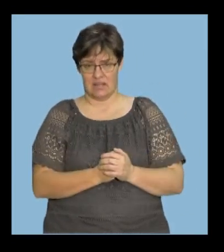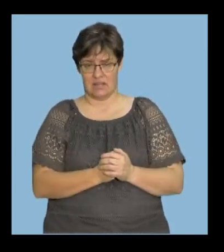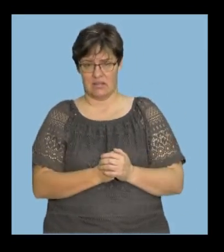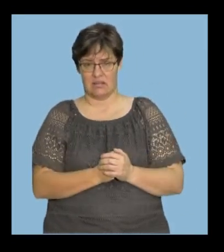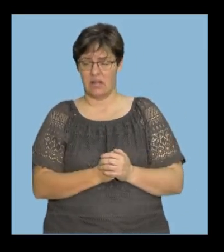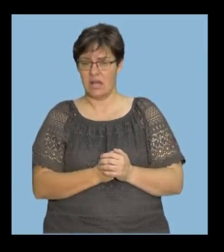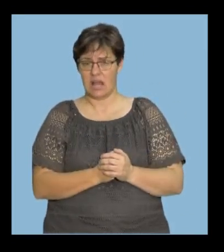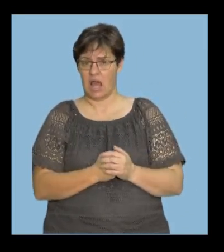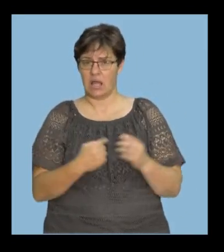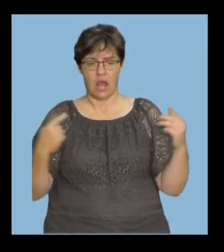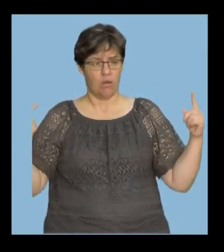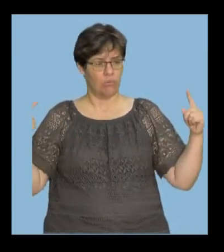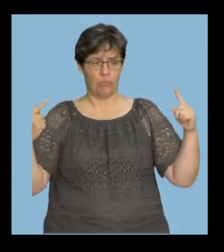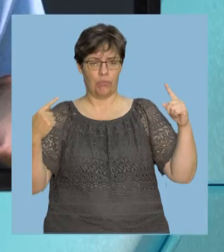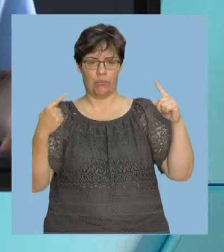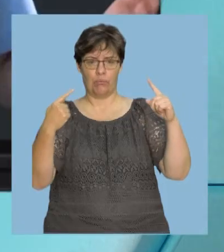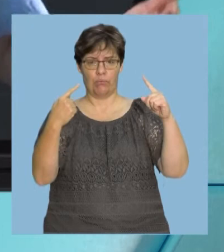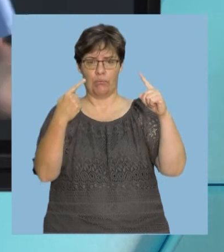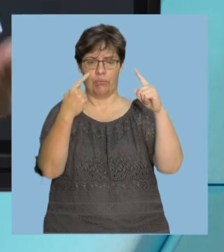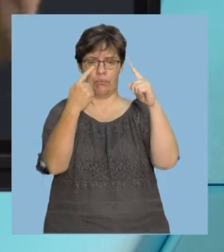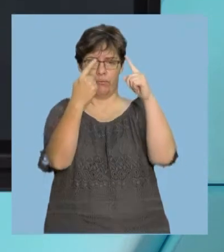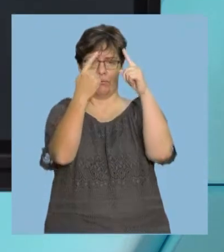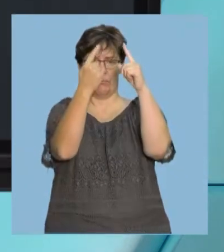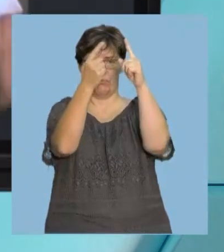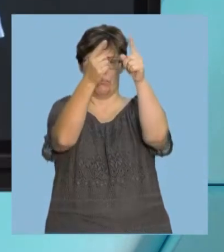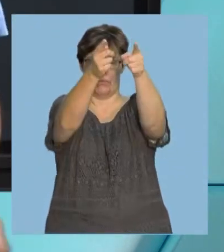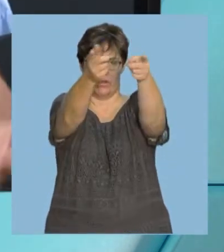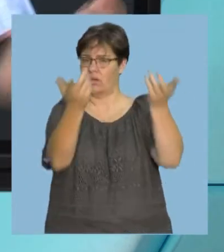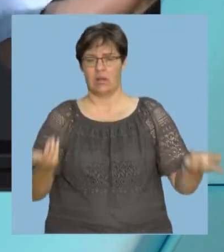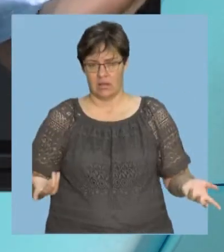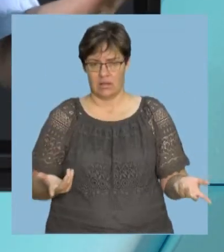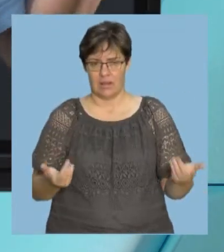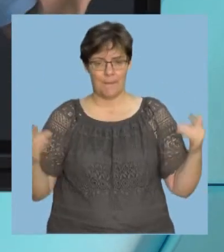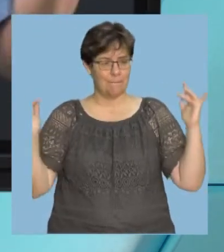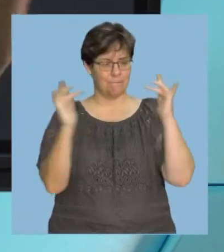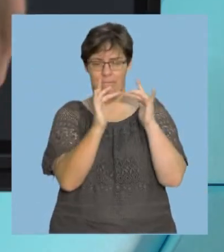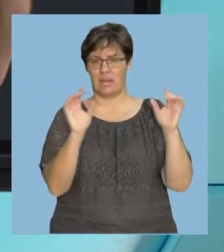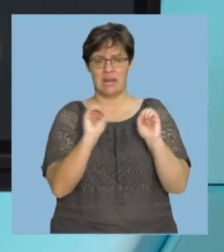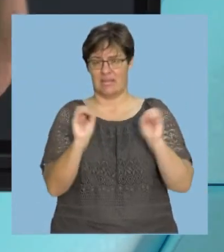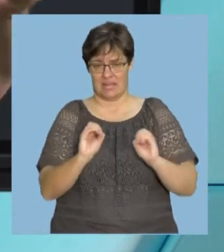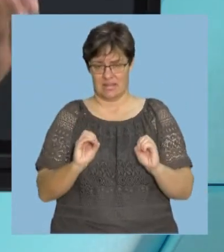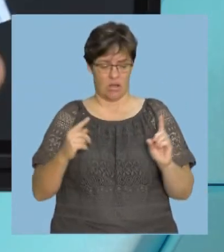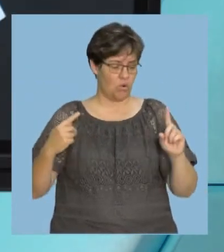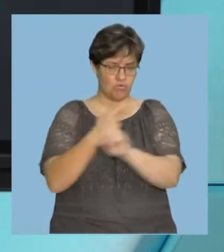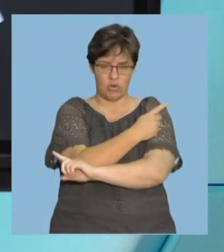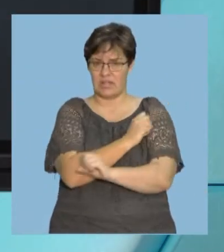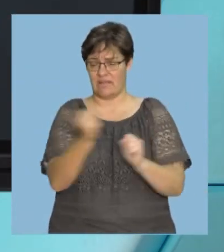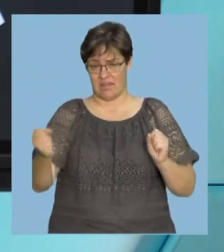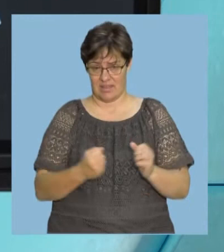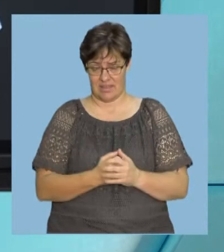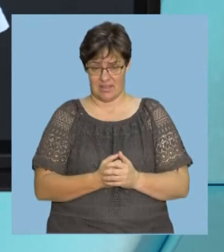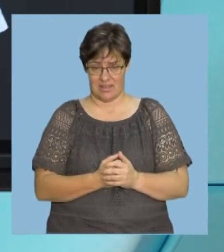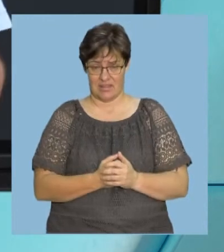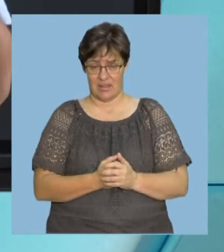like two roads that don't ever meet. They could be running parallel to each other. They're going to be nothing in common with each